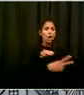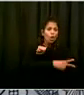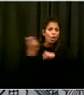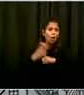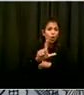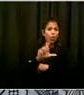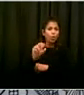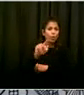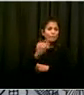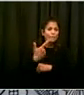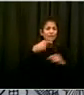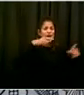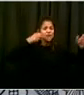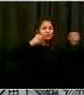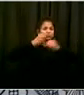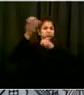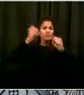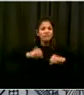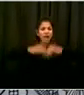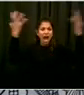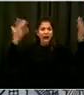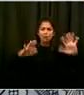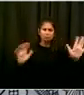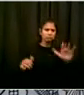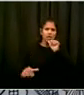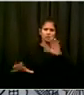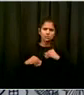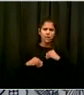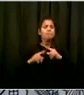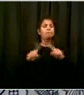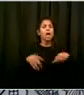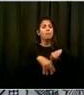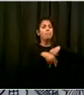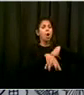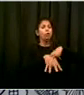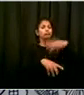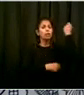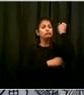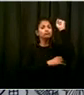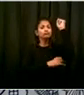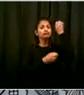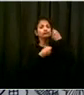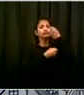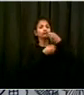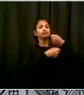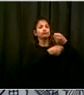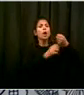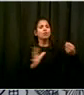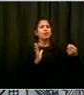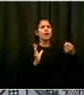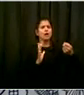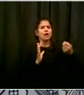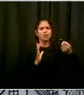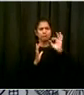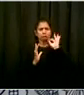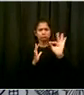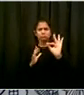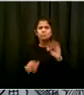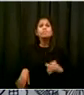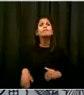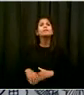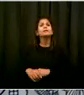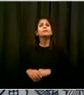there will be consequences. The NYPD will give people warnings, will make the ground rules clear, but people have